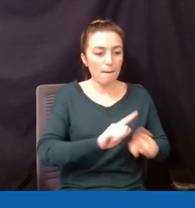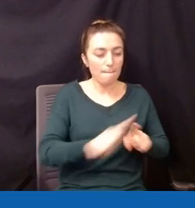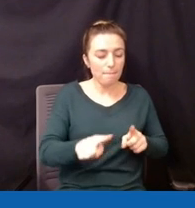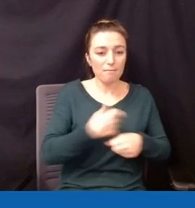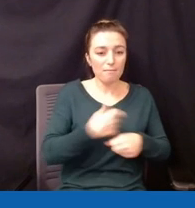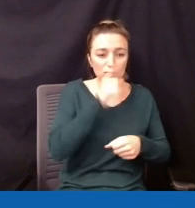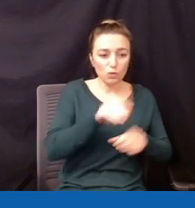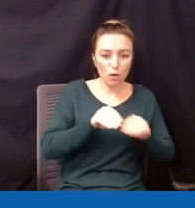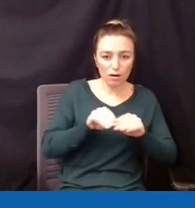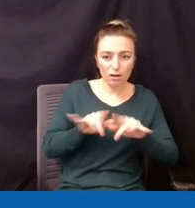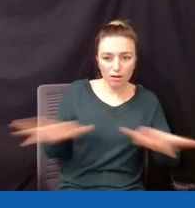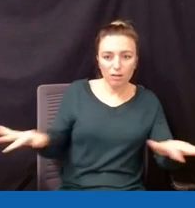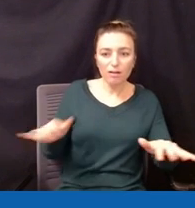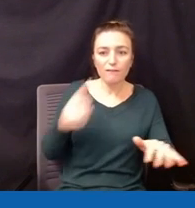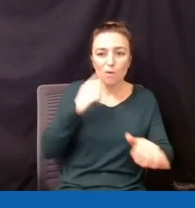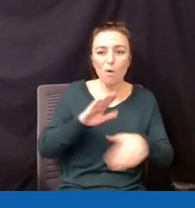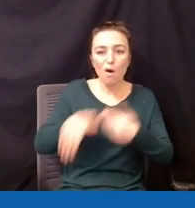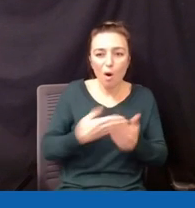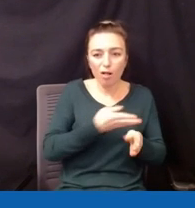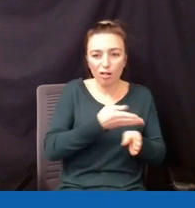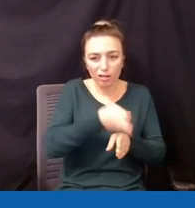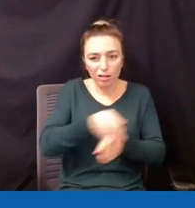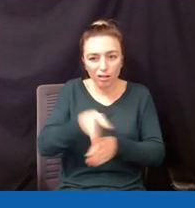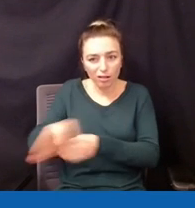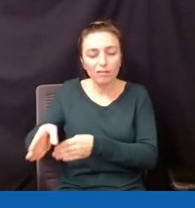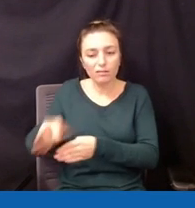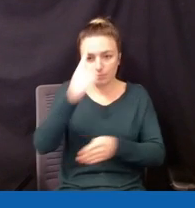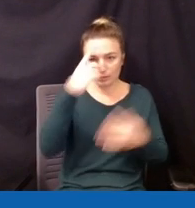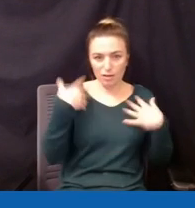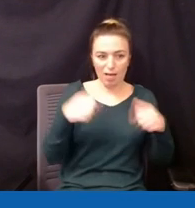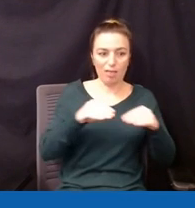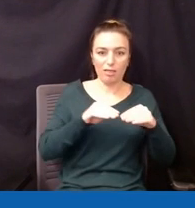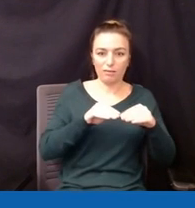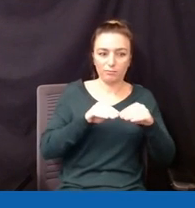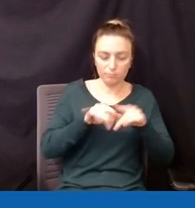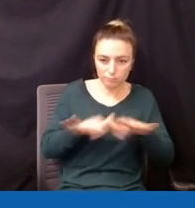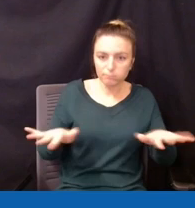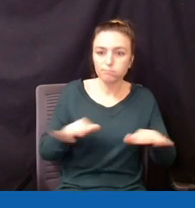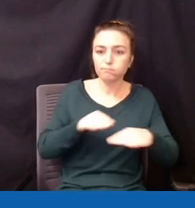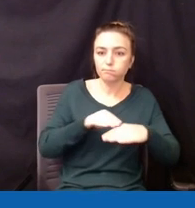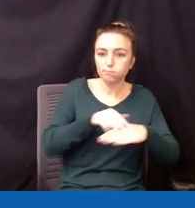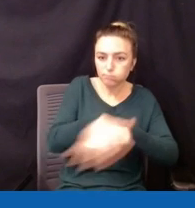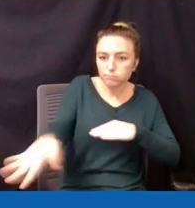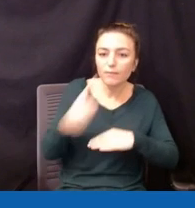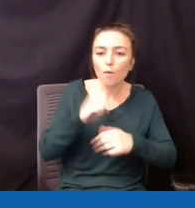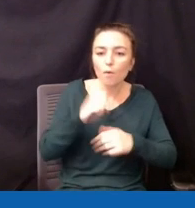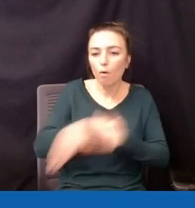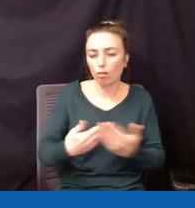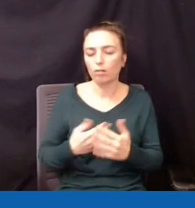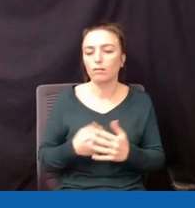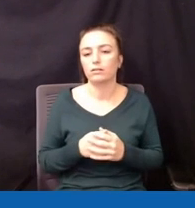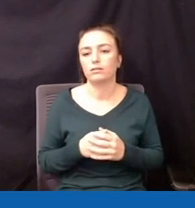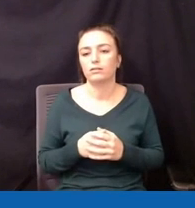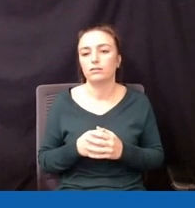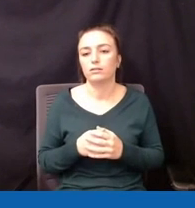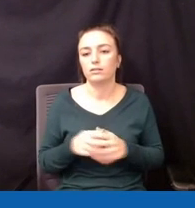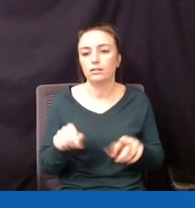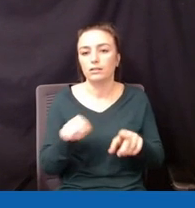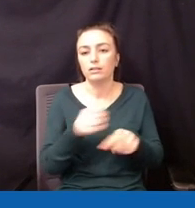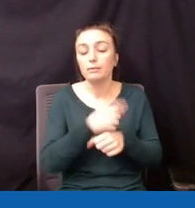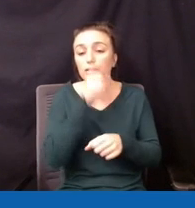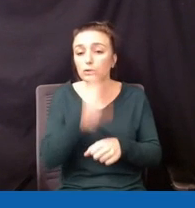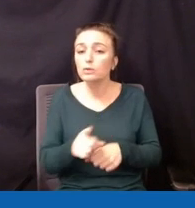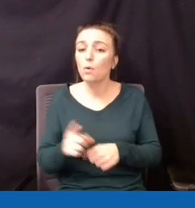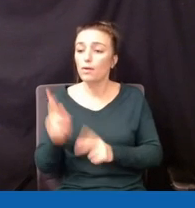have rarely accessed mental health care, while at the same time making sure that those who do need more specialized care can